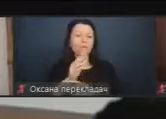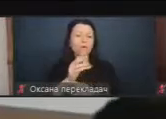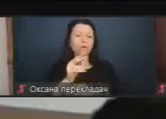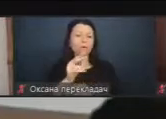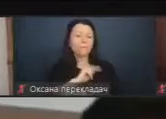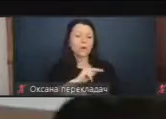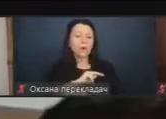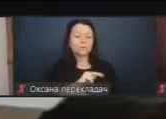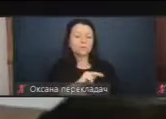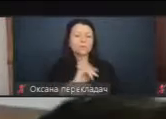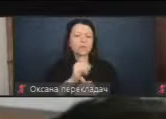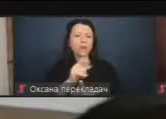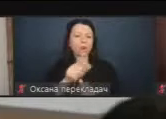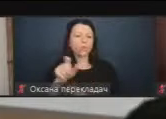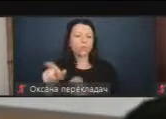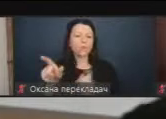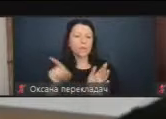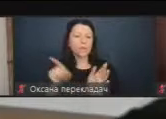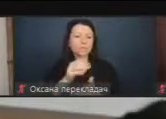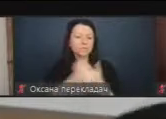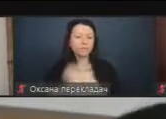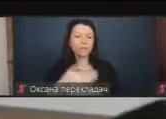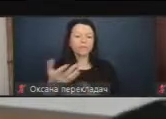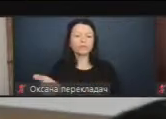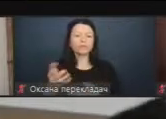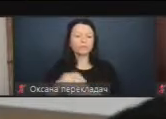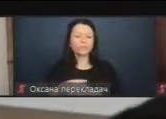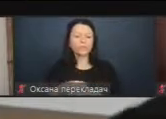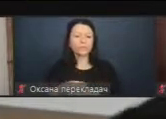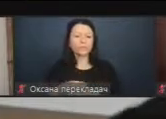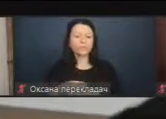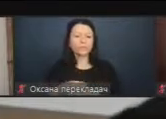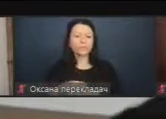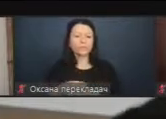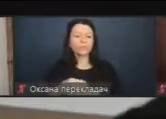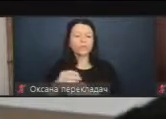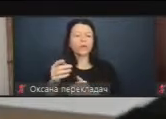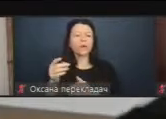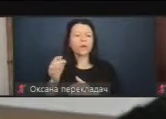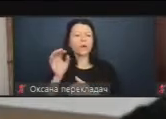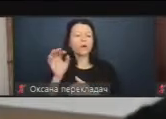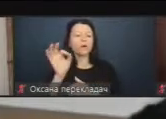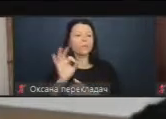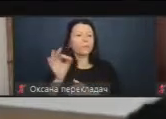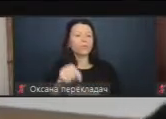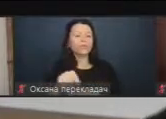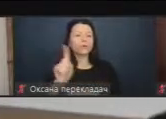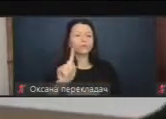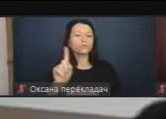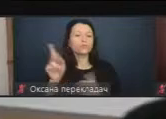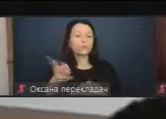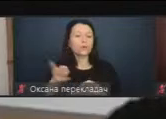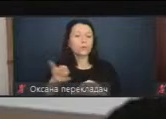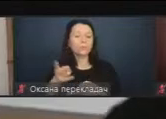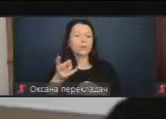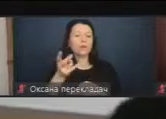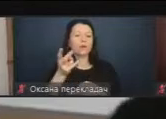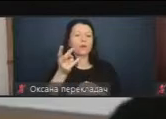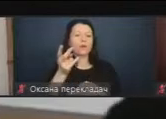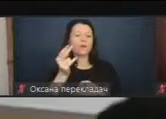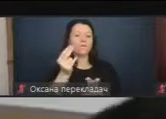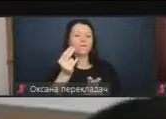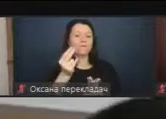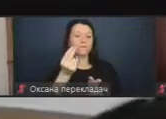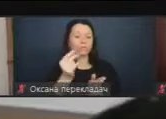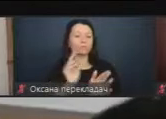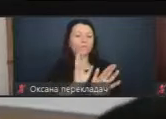workplace to make them accessible or to buy assistive technologies. So this is the case for almost all